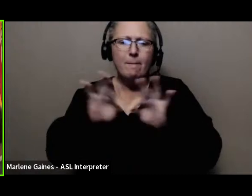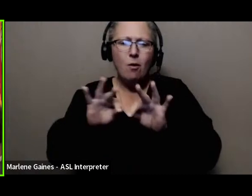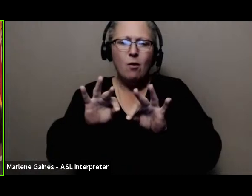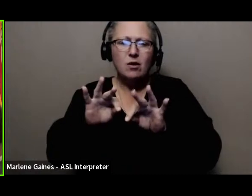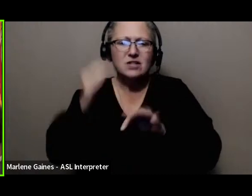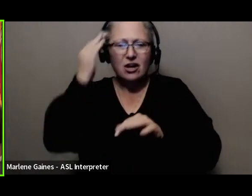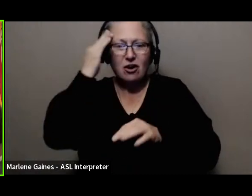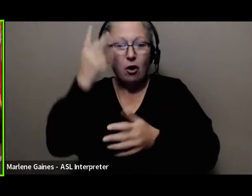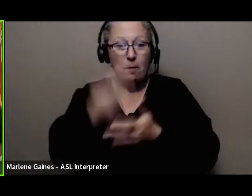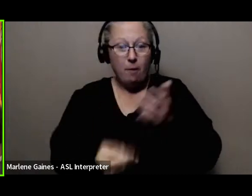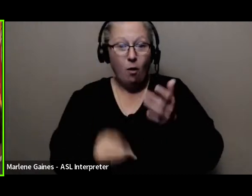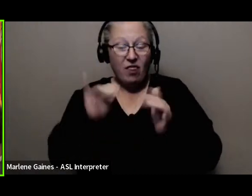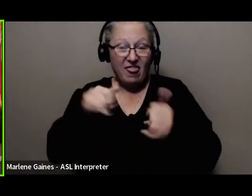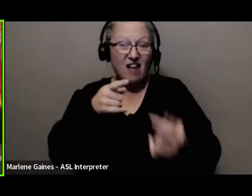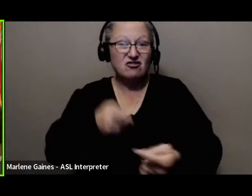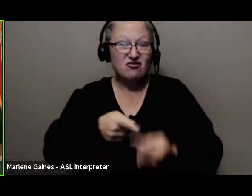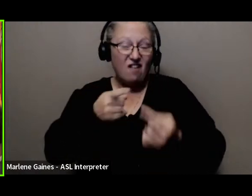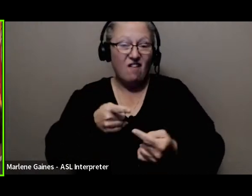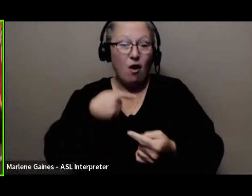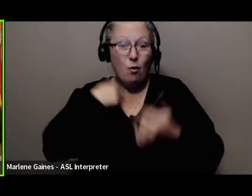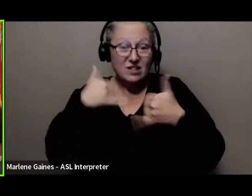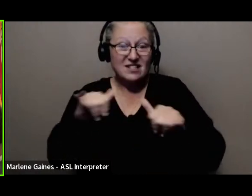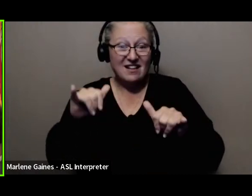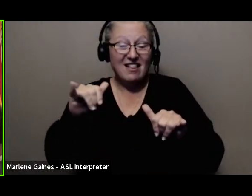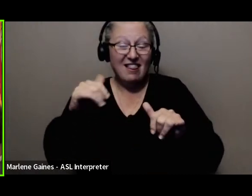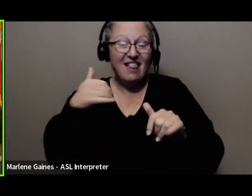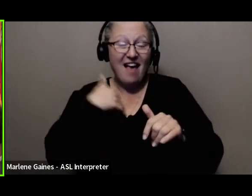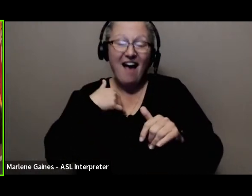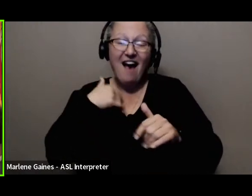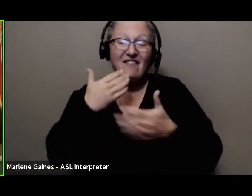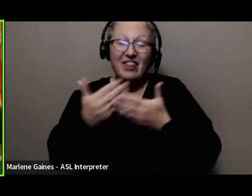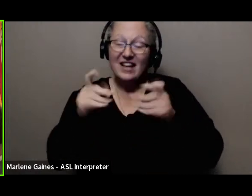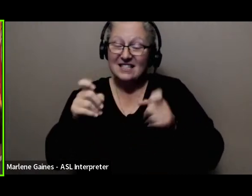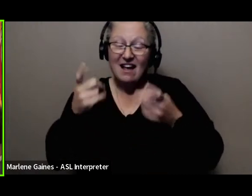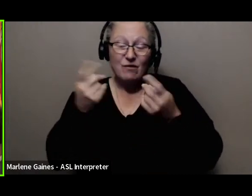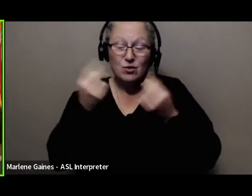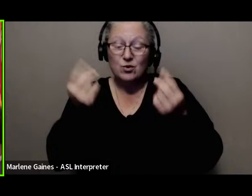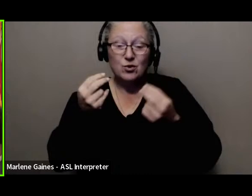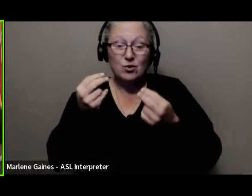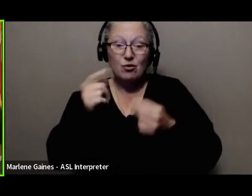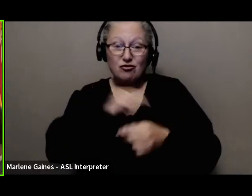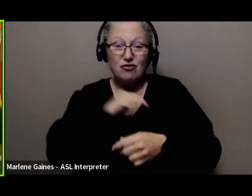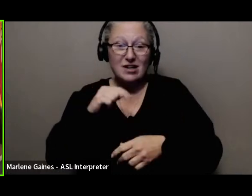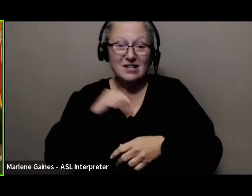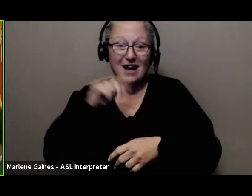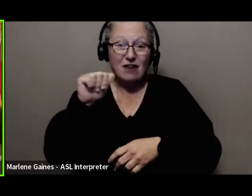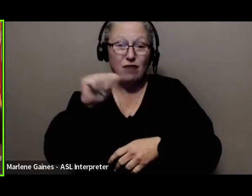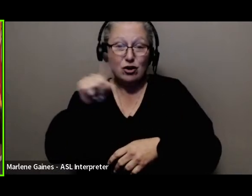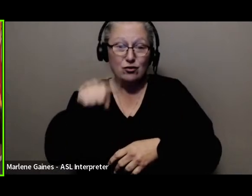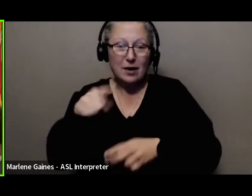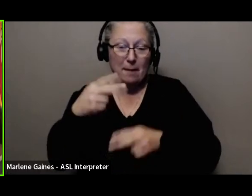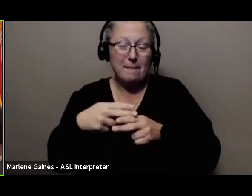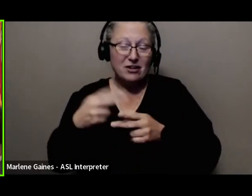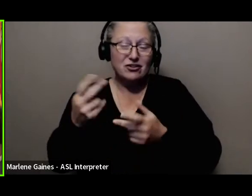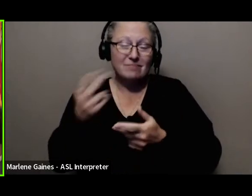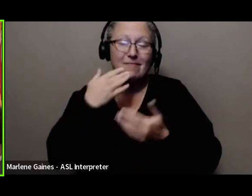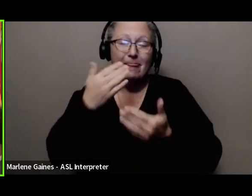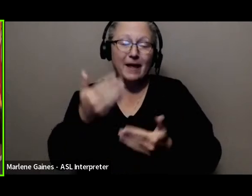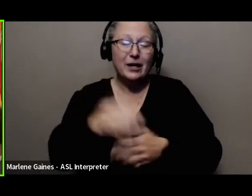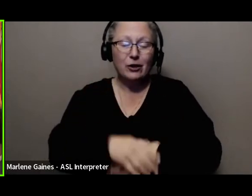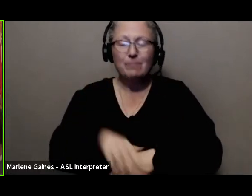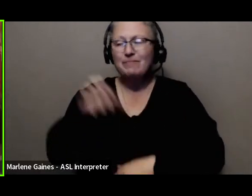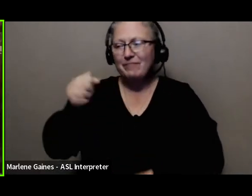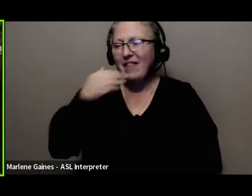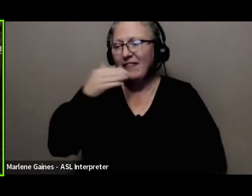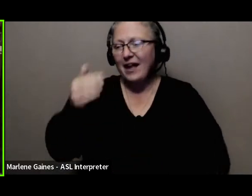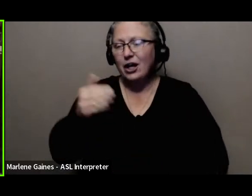to acknowledge both in that struggle, and that we still have things to Yeah. do, which Trustee Andrade Zuniga mentioned. So thank you. Yes,